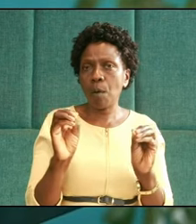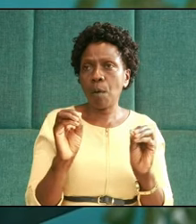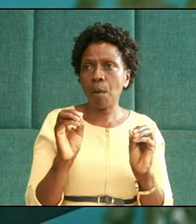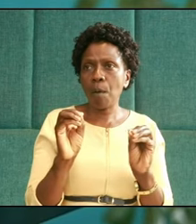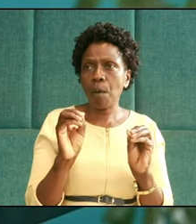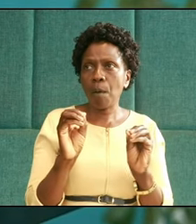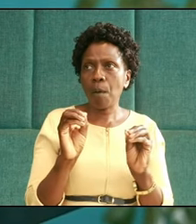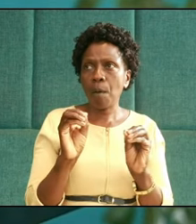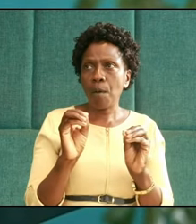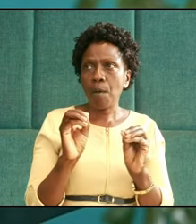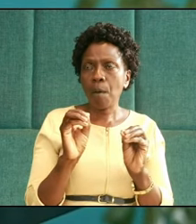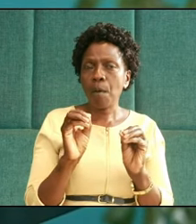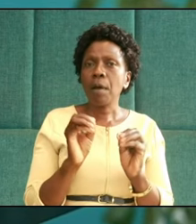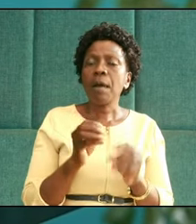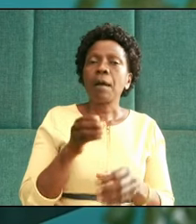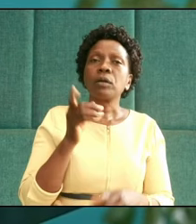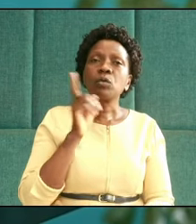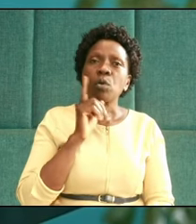Tomorrow belongs to God.